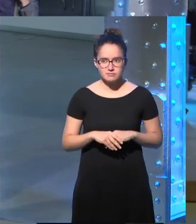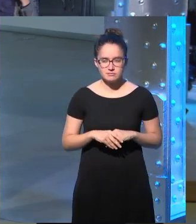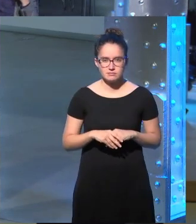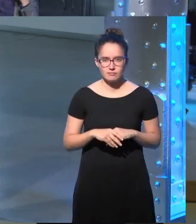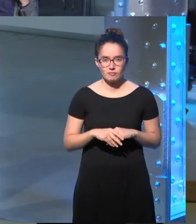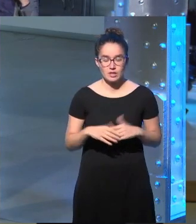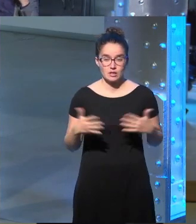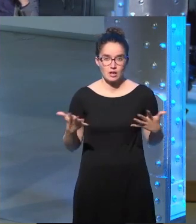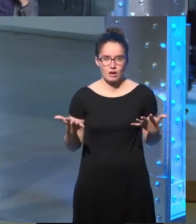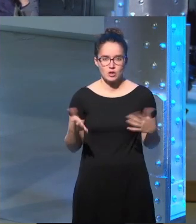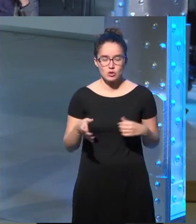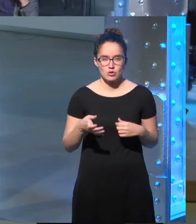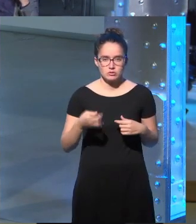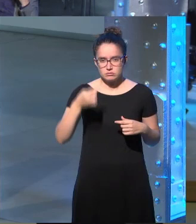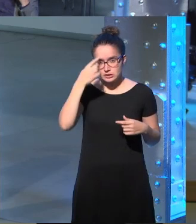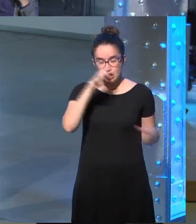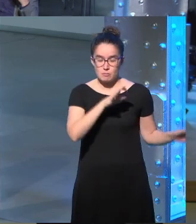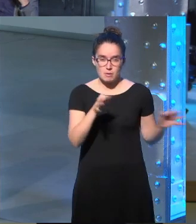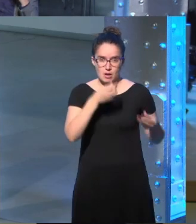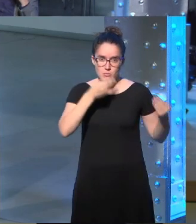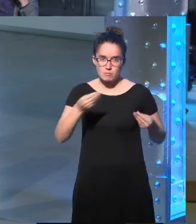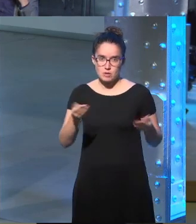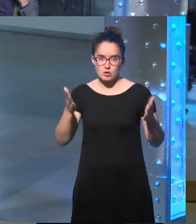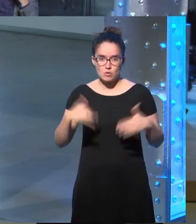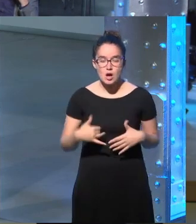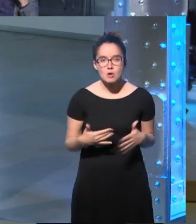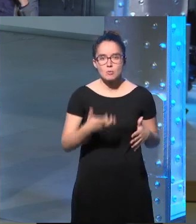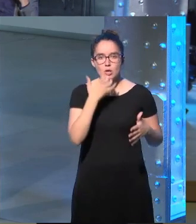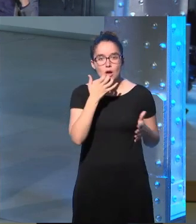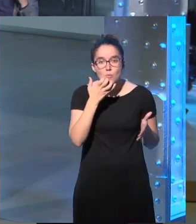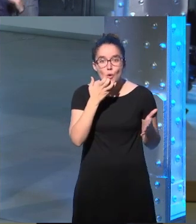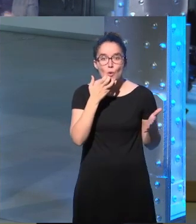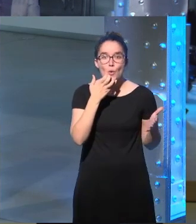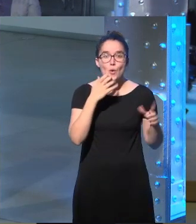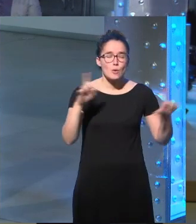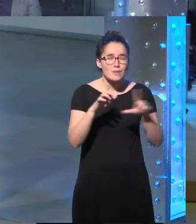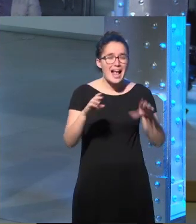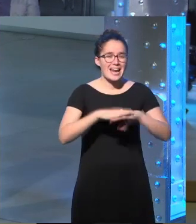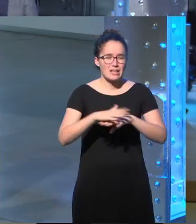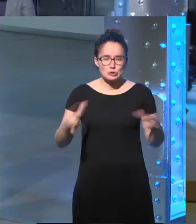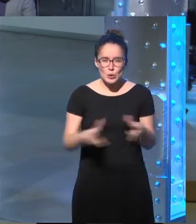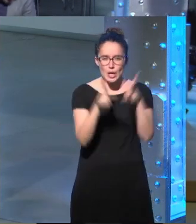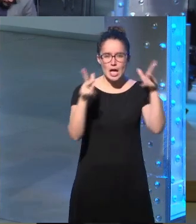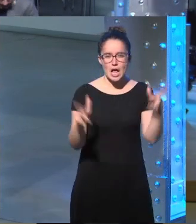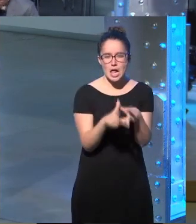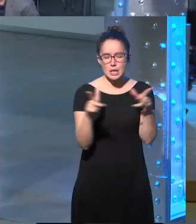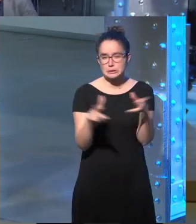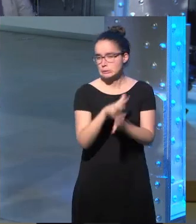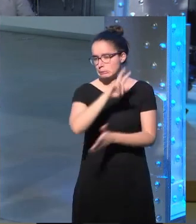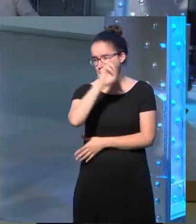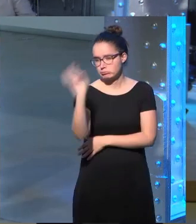that I see that I'm not well prepared, for example, for multimedia, social